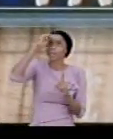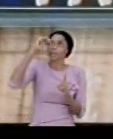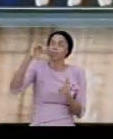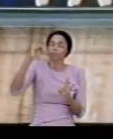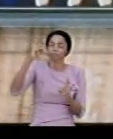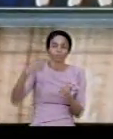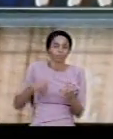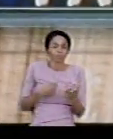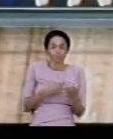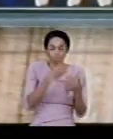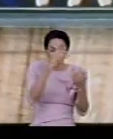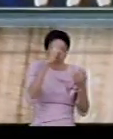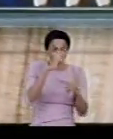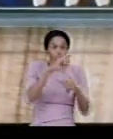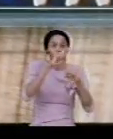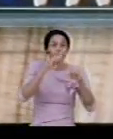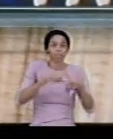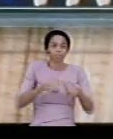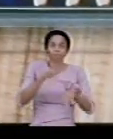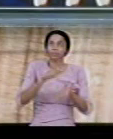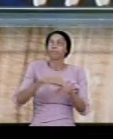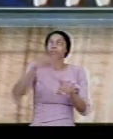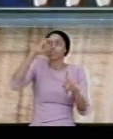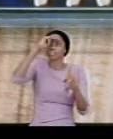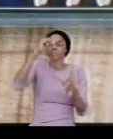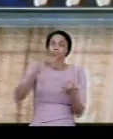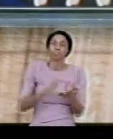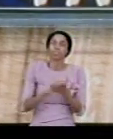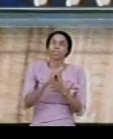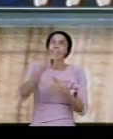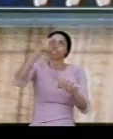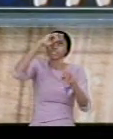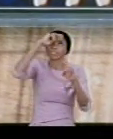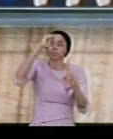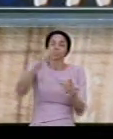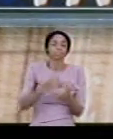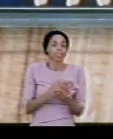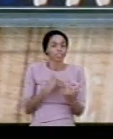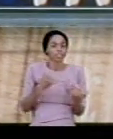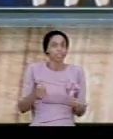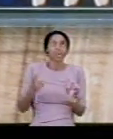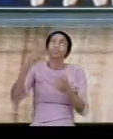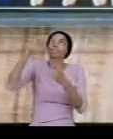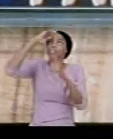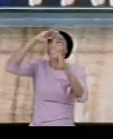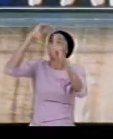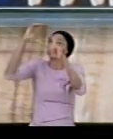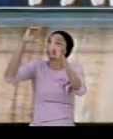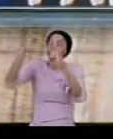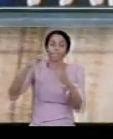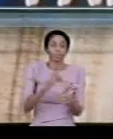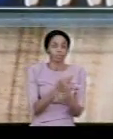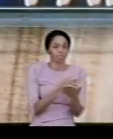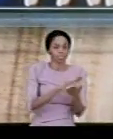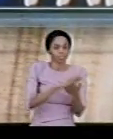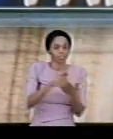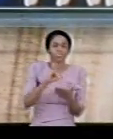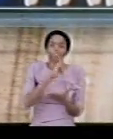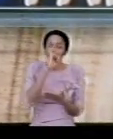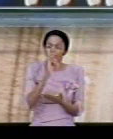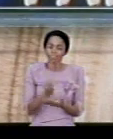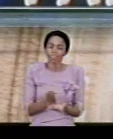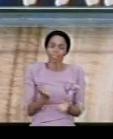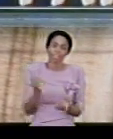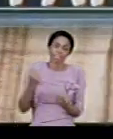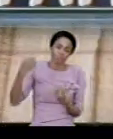him, believe him, then his righteousness is imputed unto